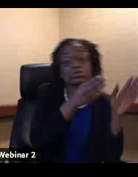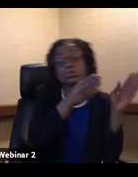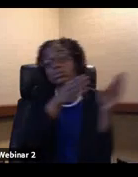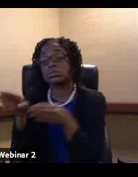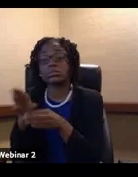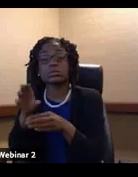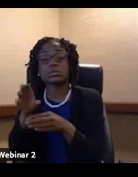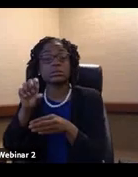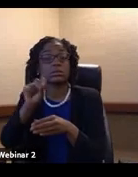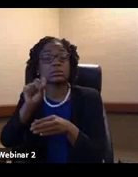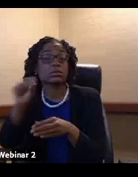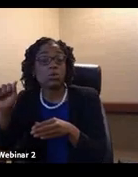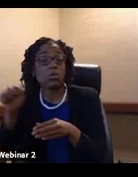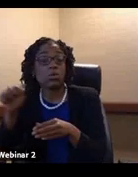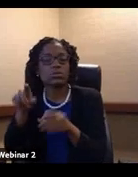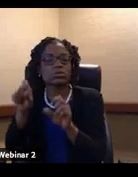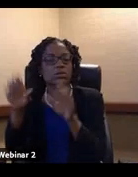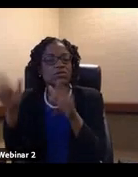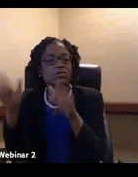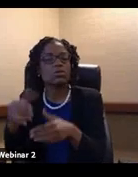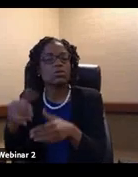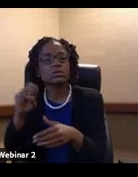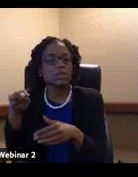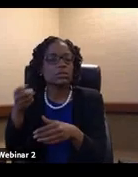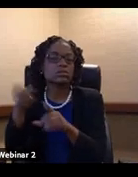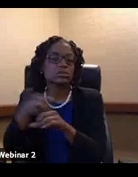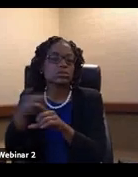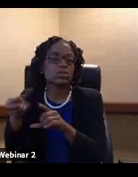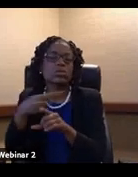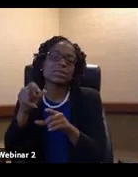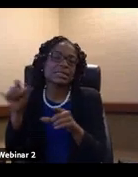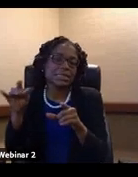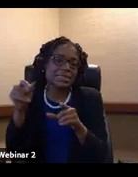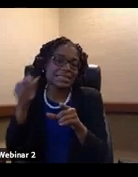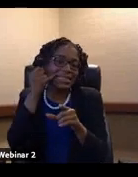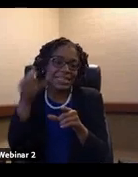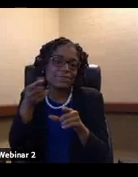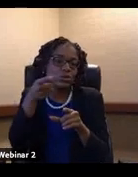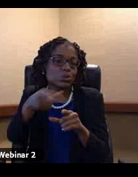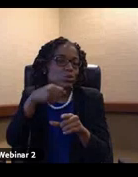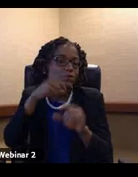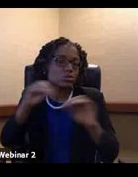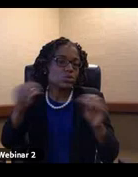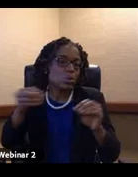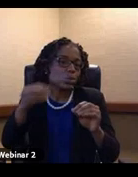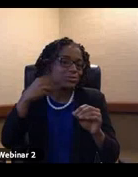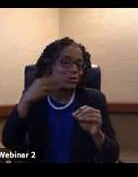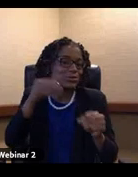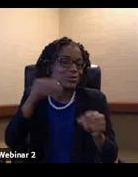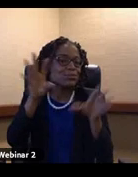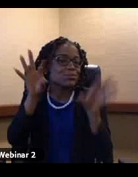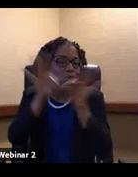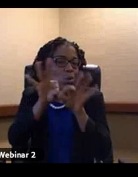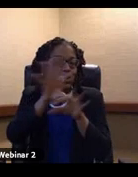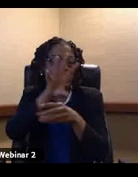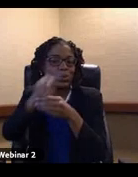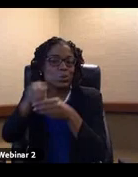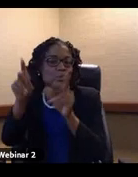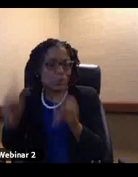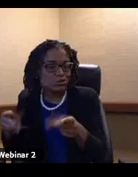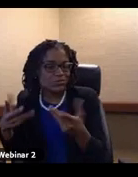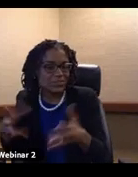suggest considering making sure that anybody, if you don't have the experience in sexual assault, to include somebody. And they could change